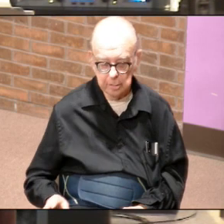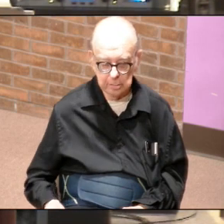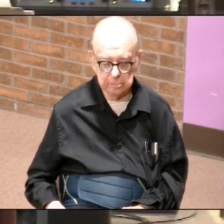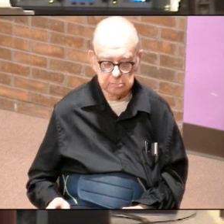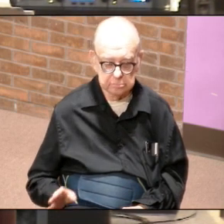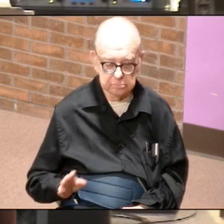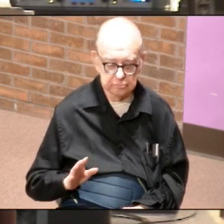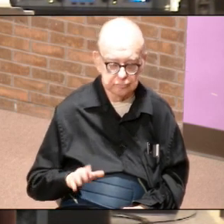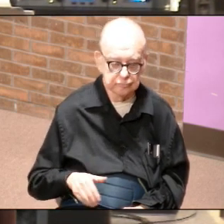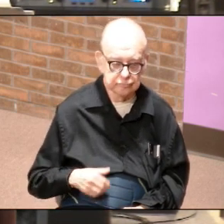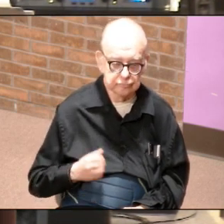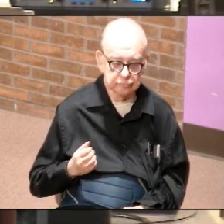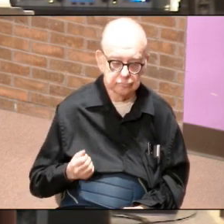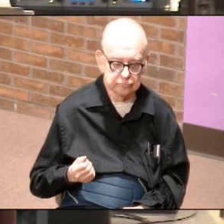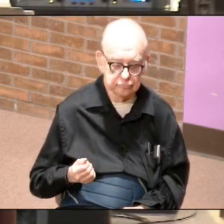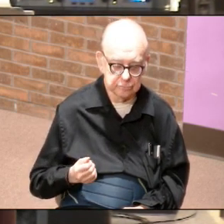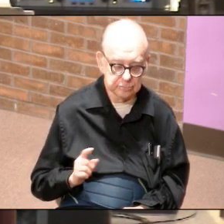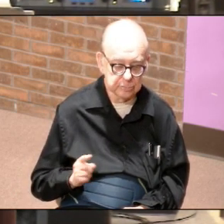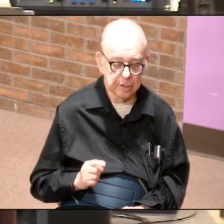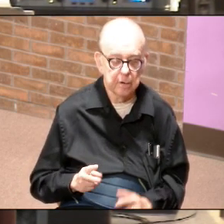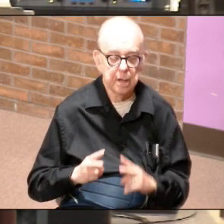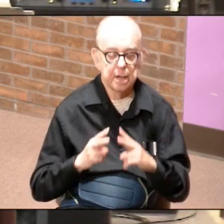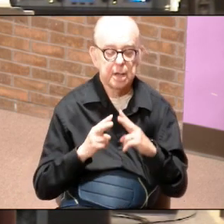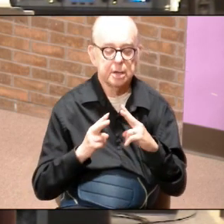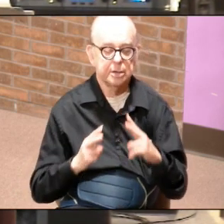They were living in a tent.